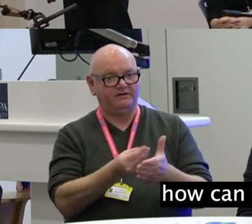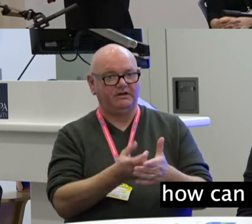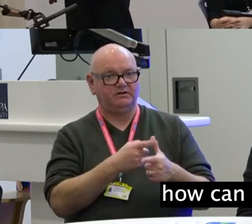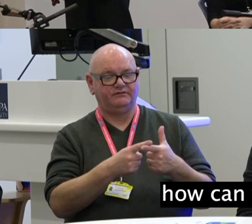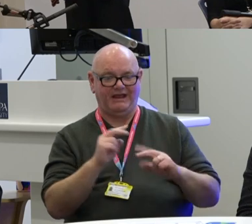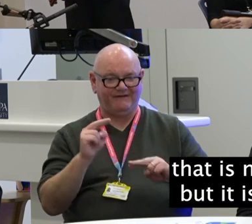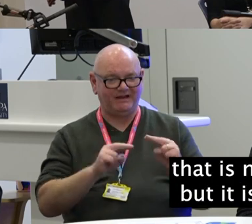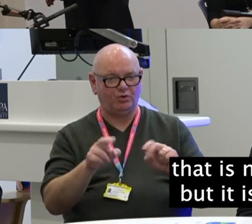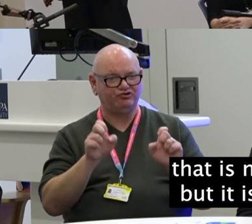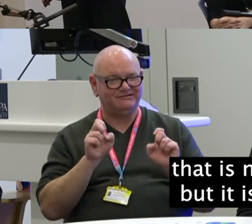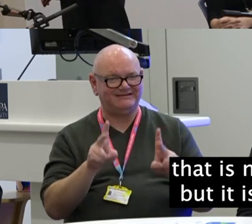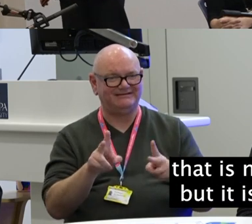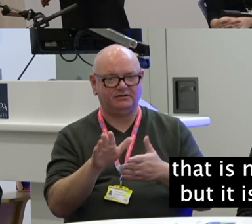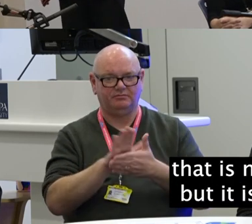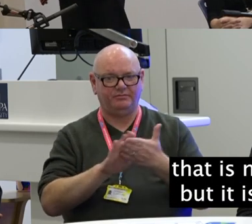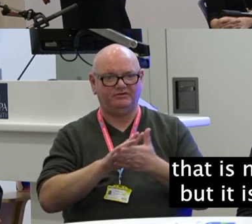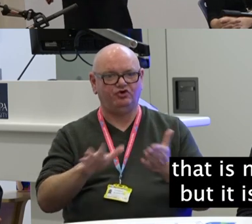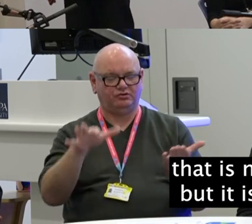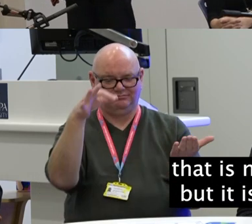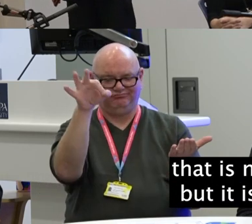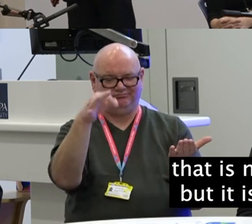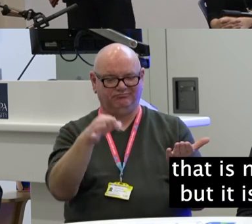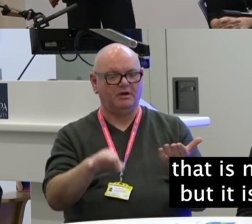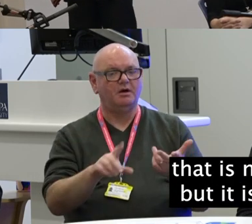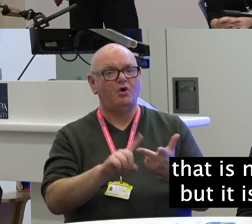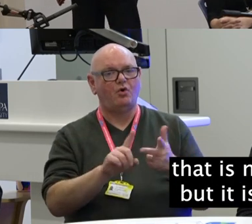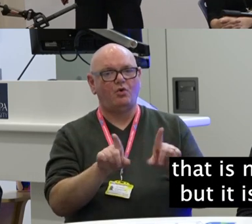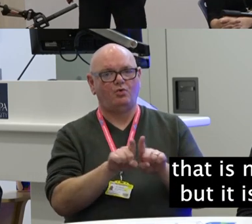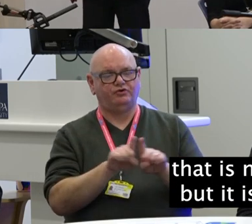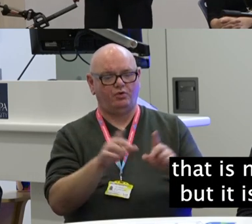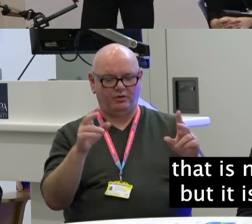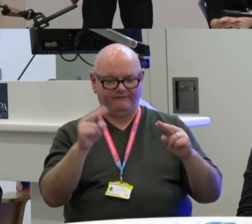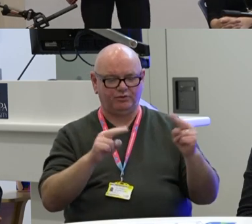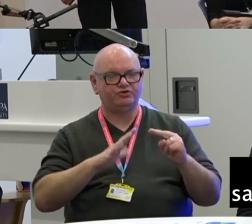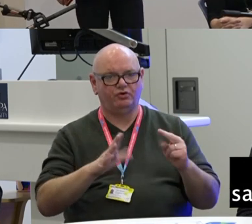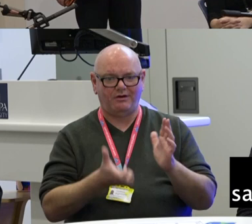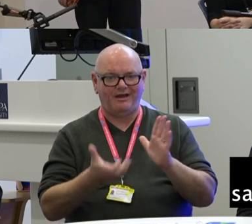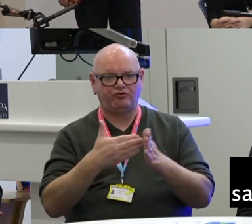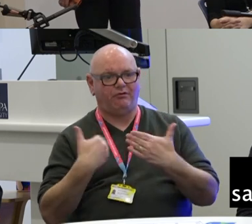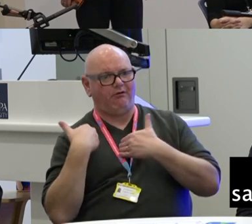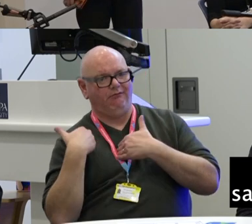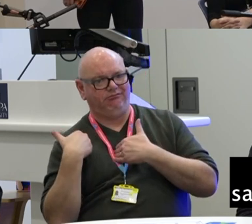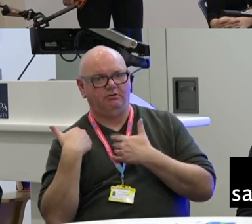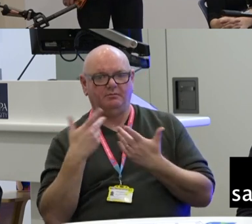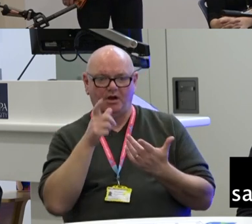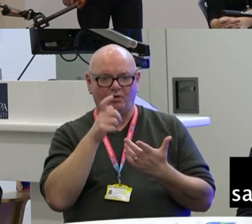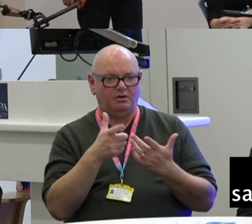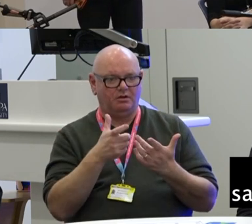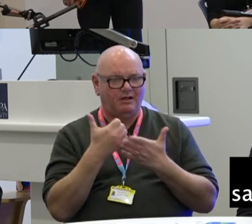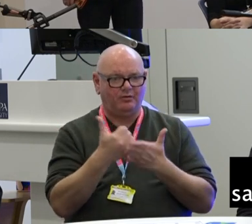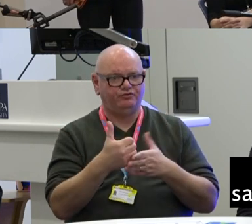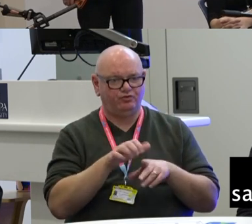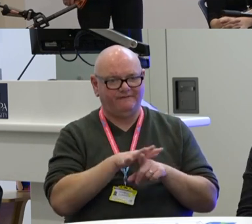evaluation system that is not becoming an extra burden, but it is actually helping the system. Who would like to say something